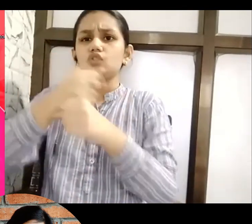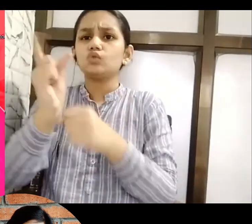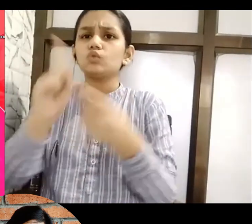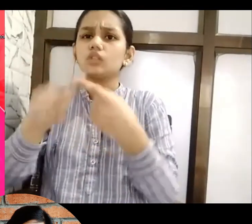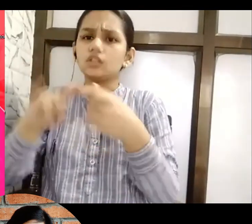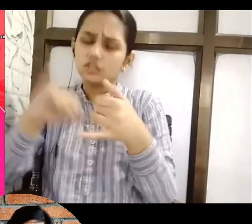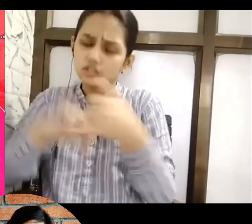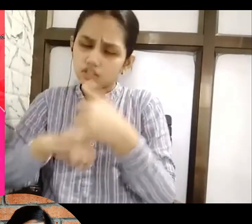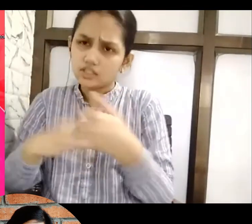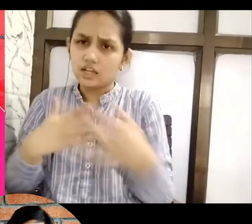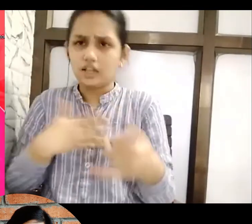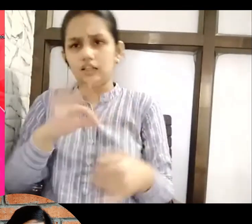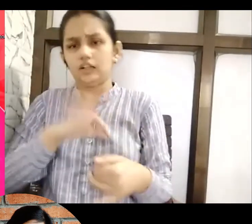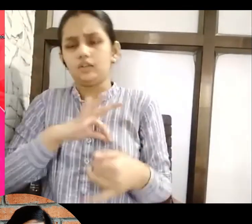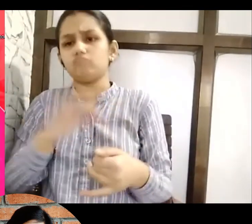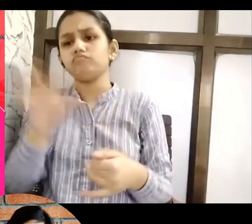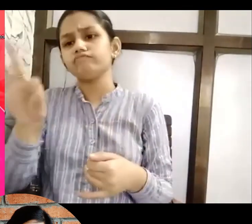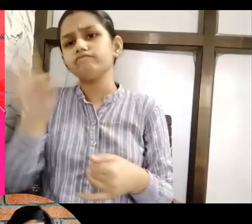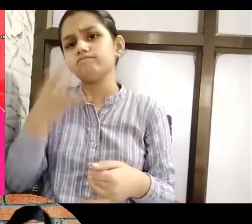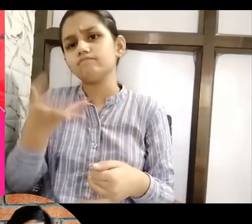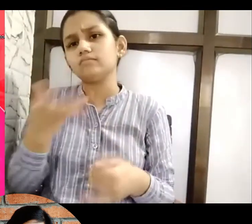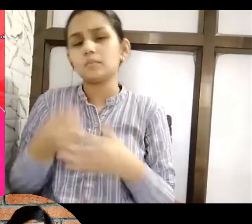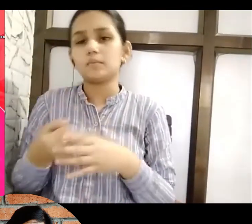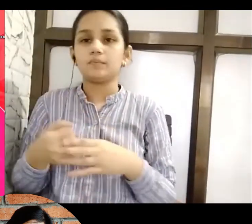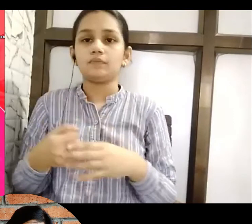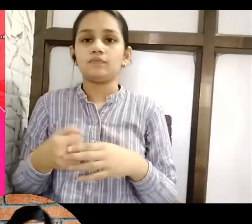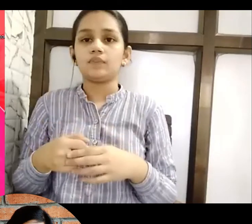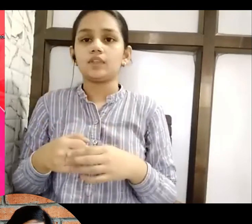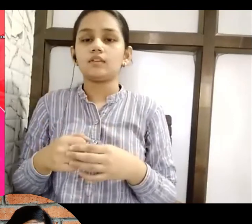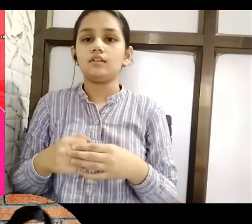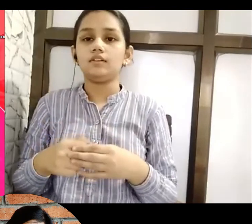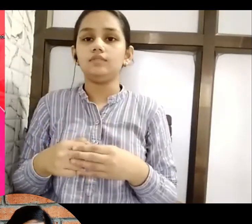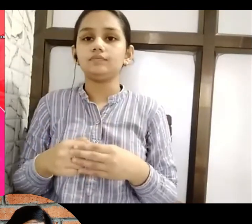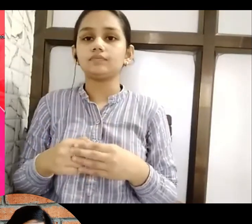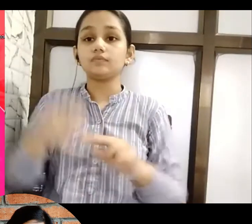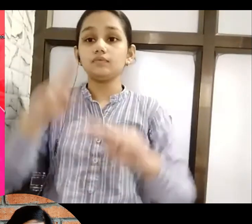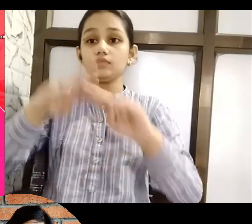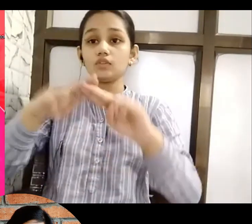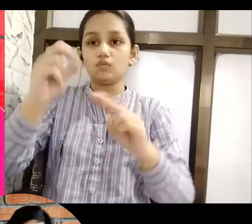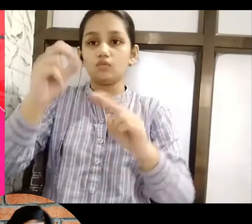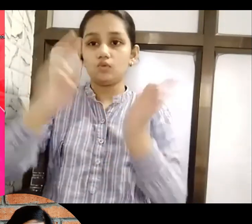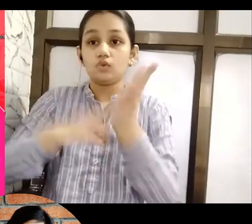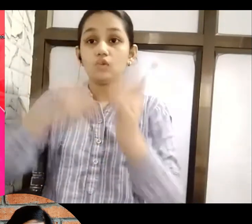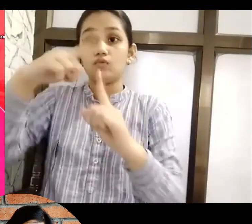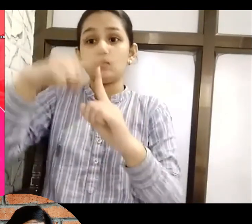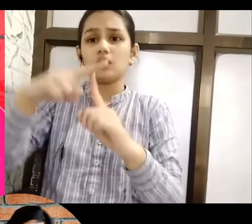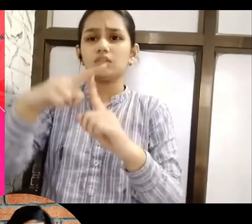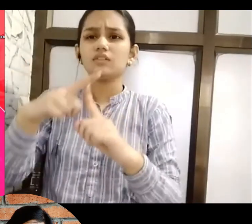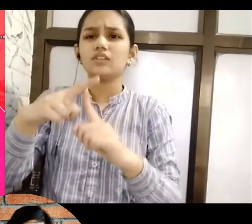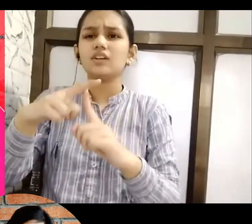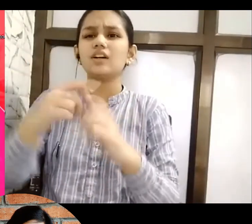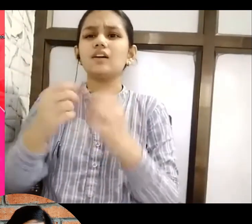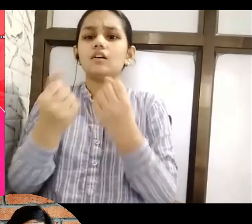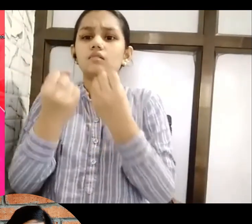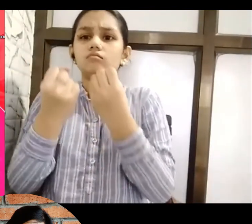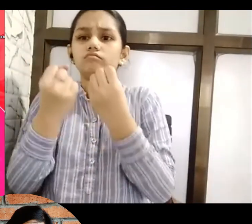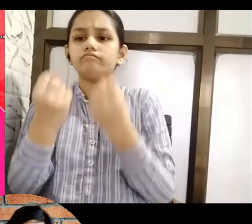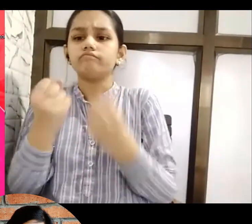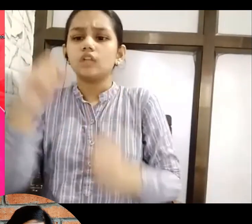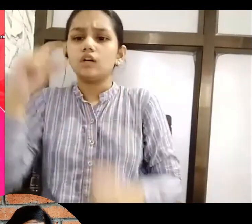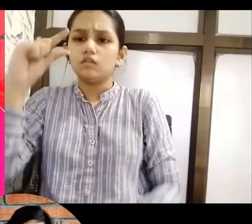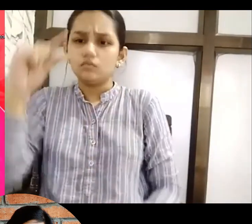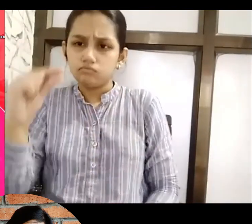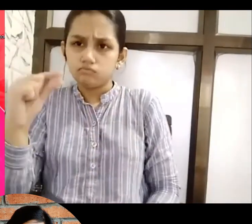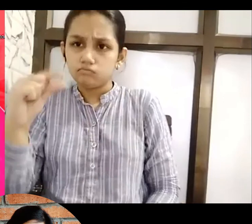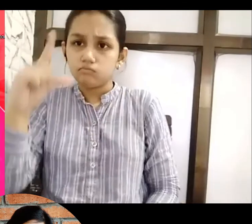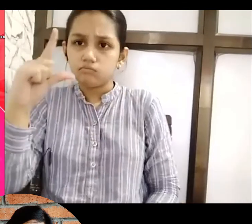different handwritings. Then we have something called font size. If we increase this, it becomes big. If I decrease it, it